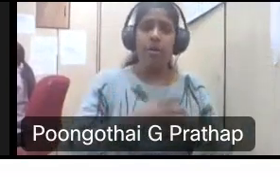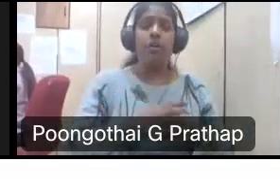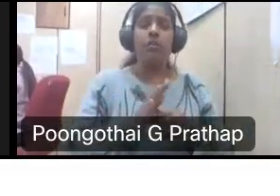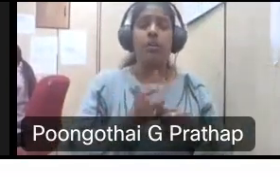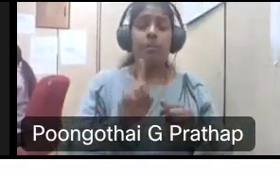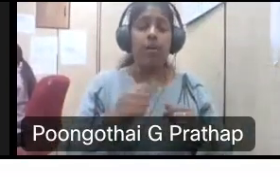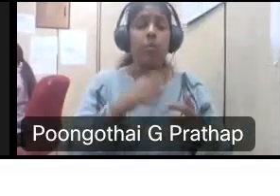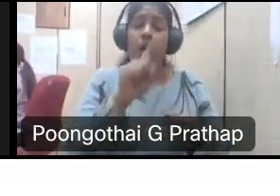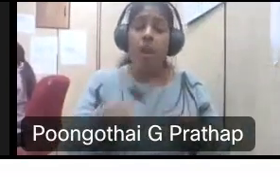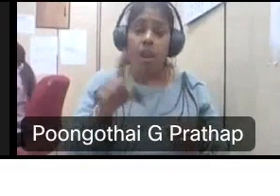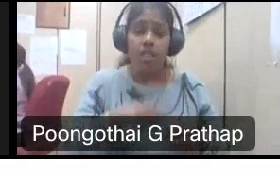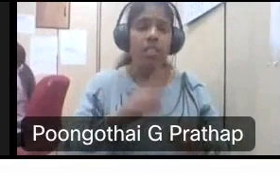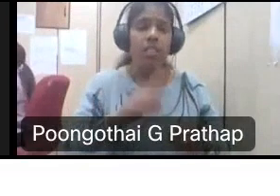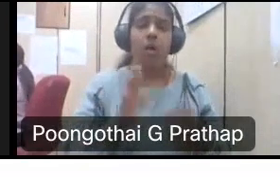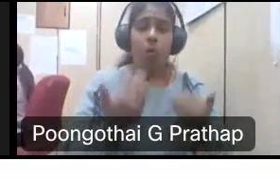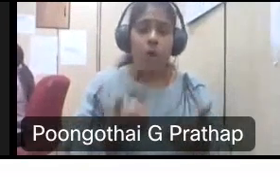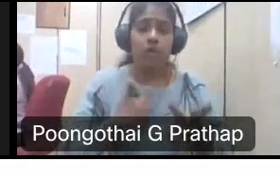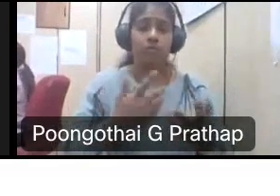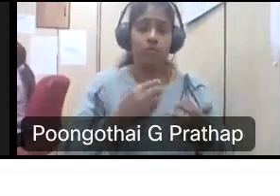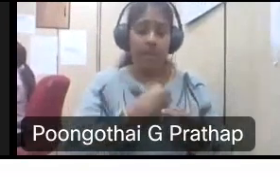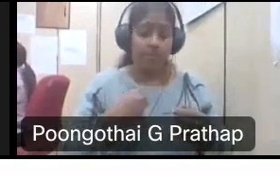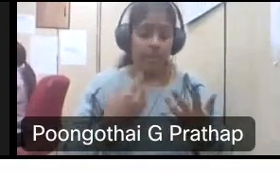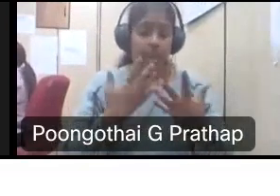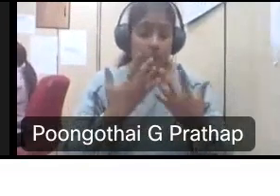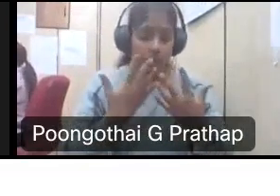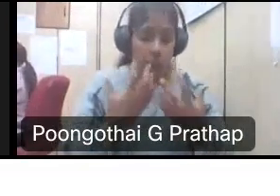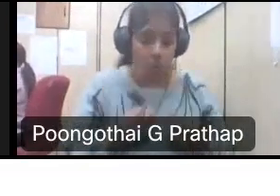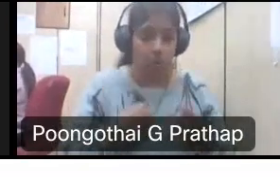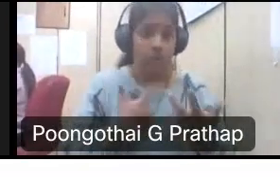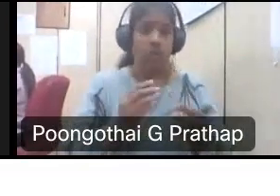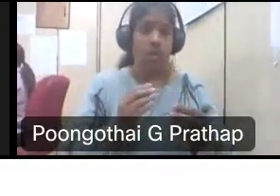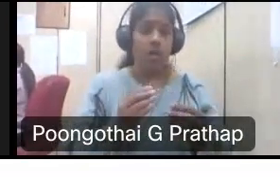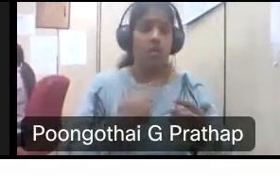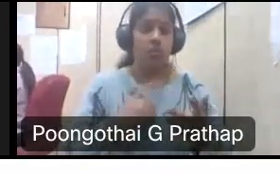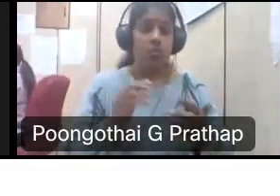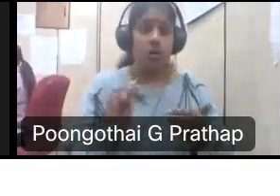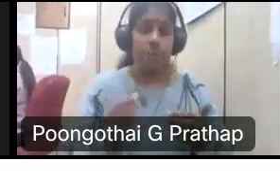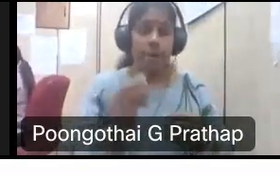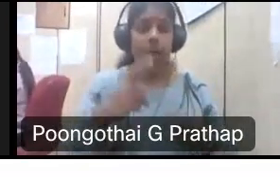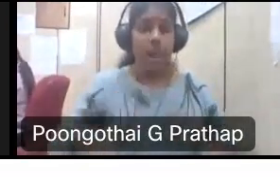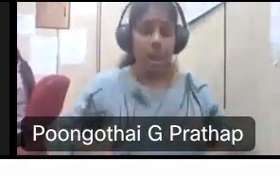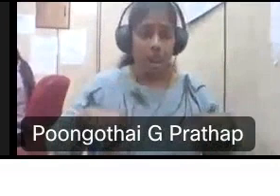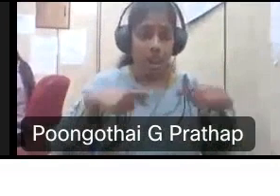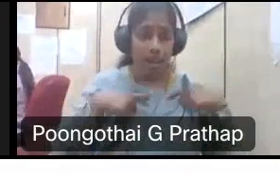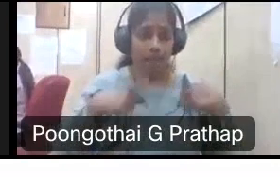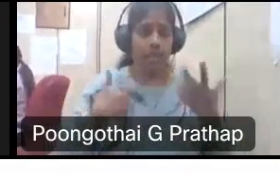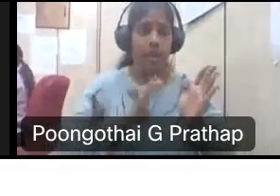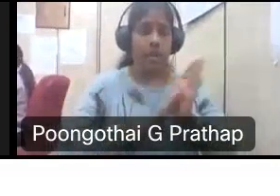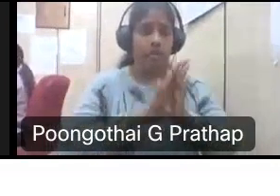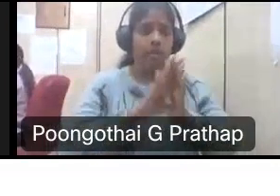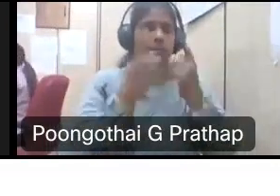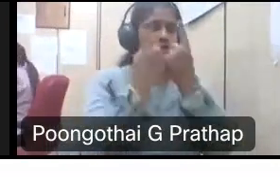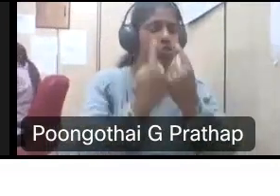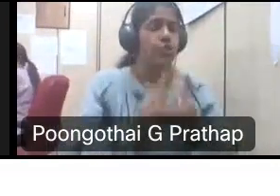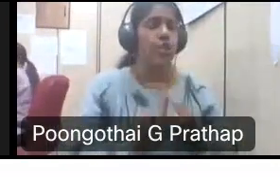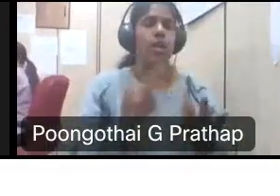then better life expectancy and better chance to be to have a developmental intervention, which is